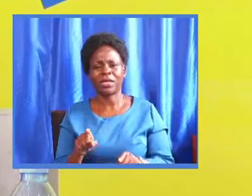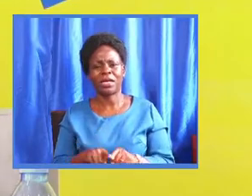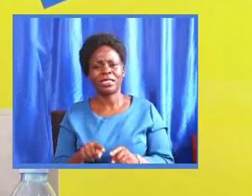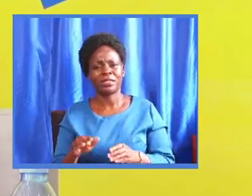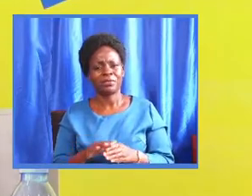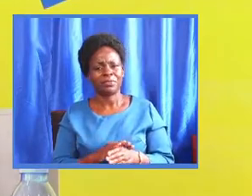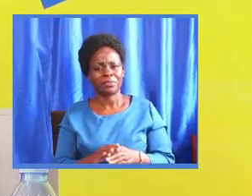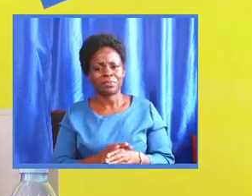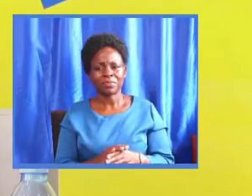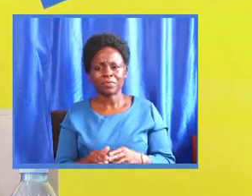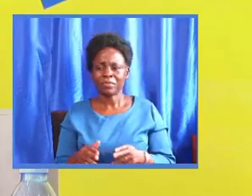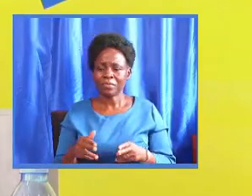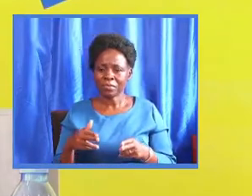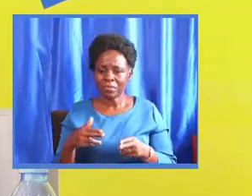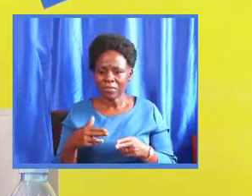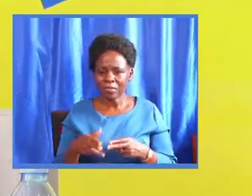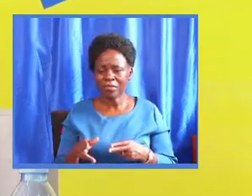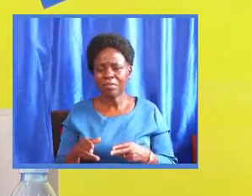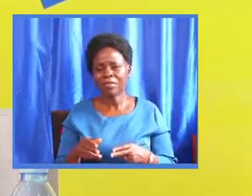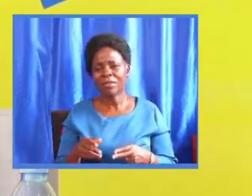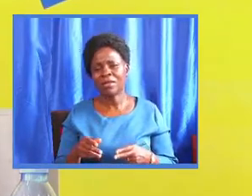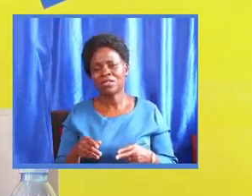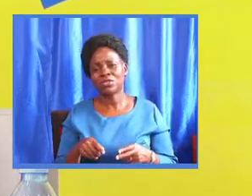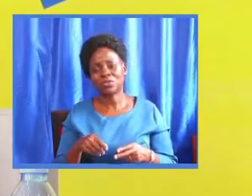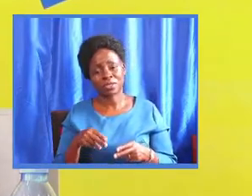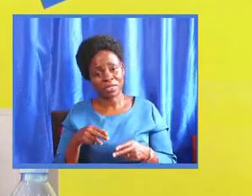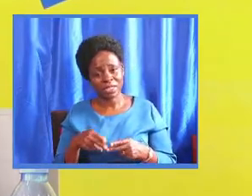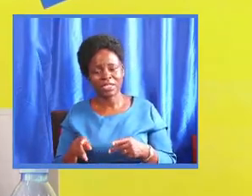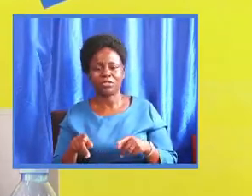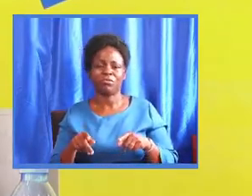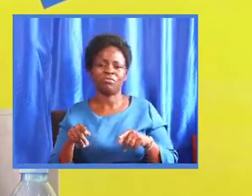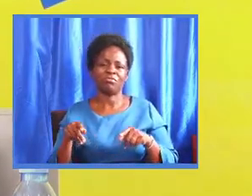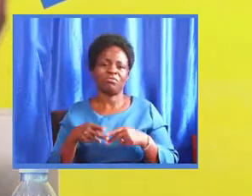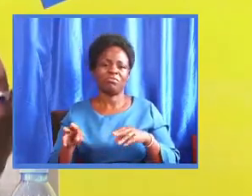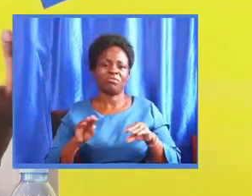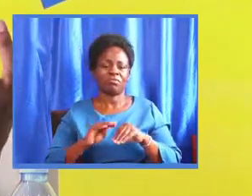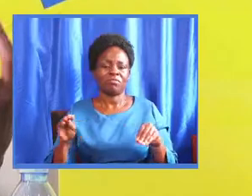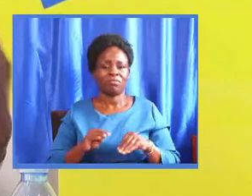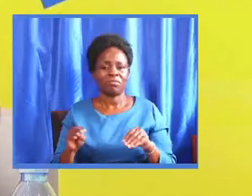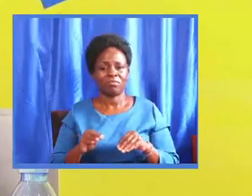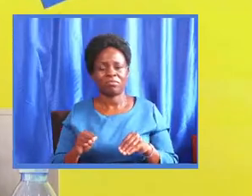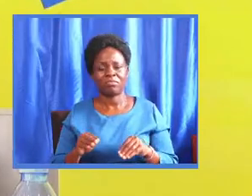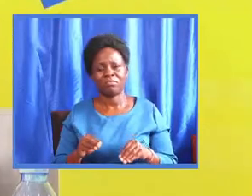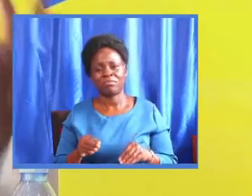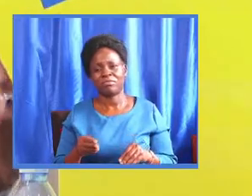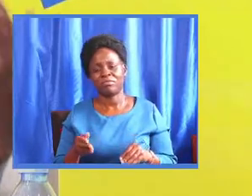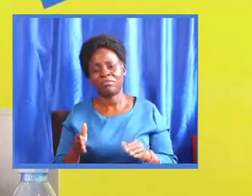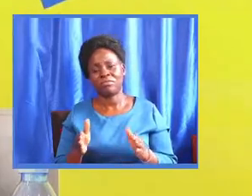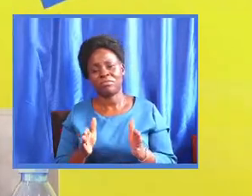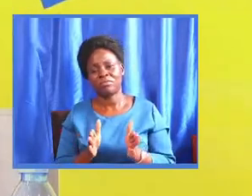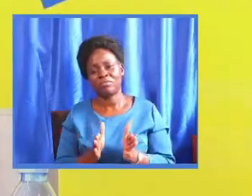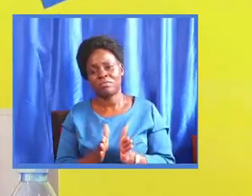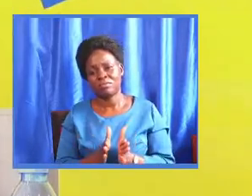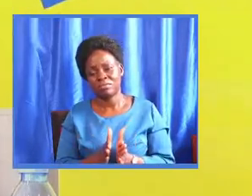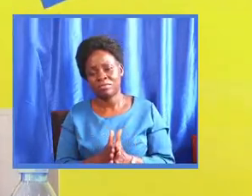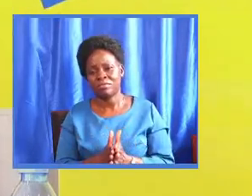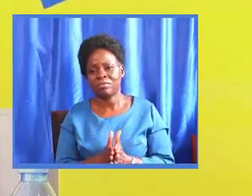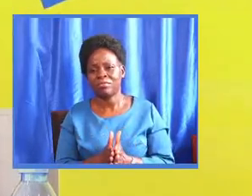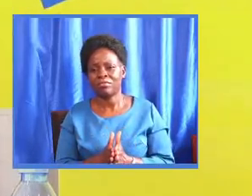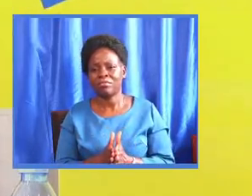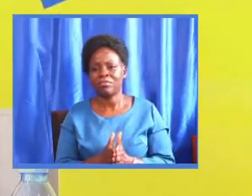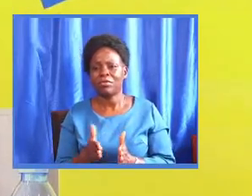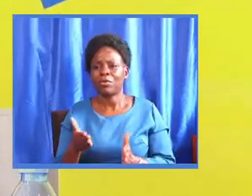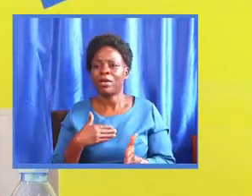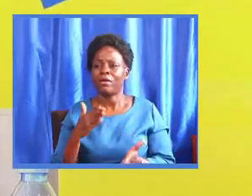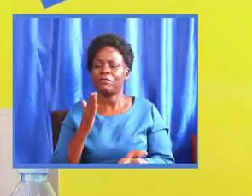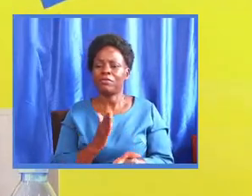beginning to steady their cash flows, as retailers are beginning to start trading, you know, we have another wave and, you know, we have to stop